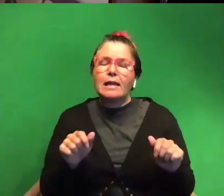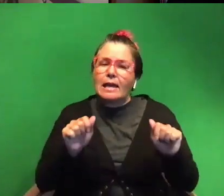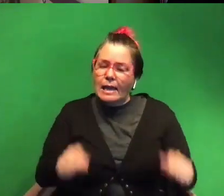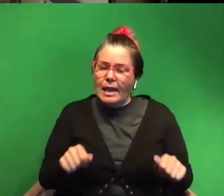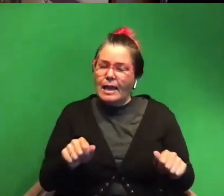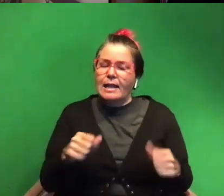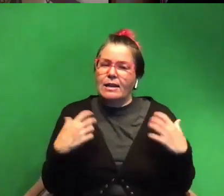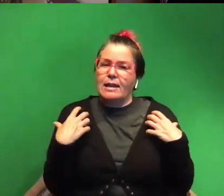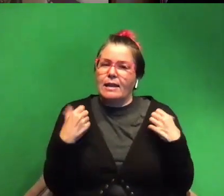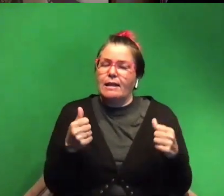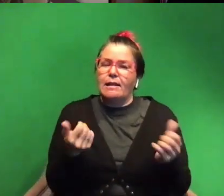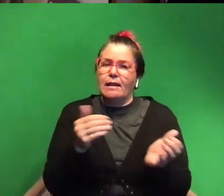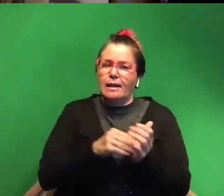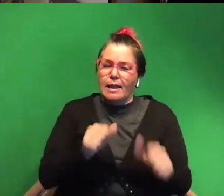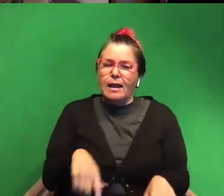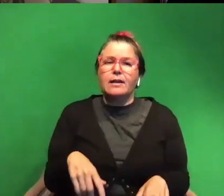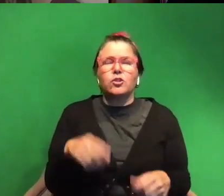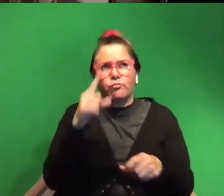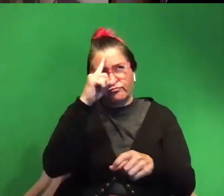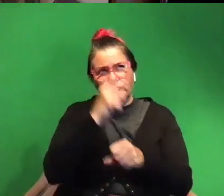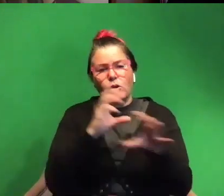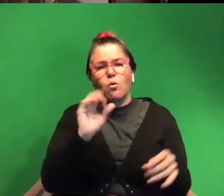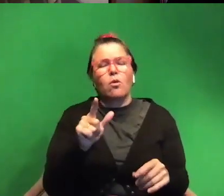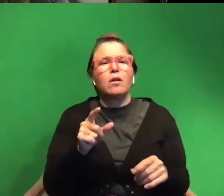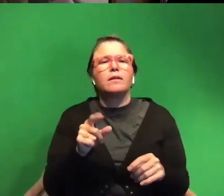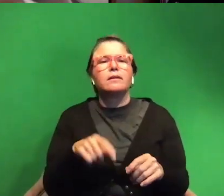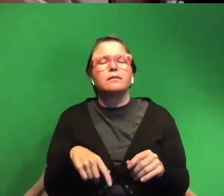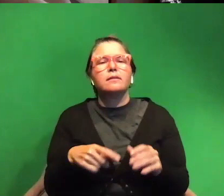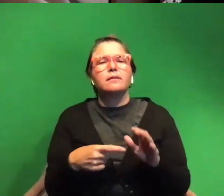themselves. If you think about a coral, I like to think about it